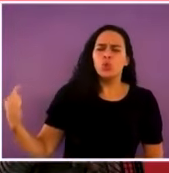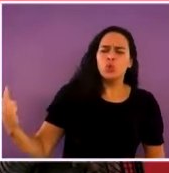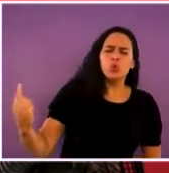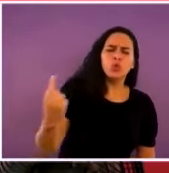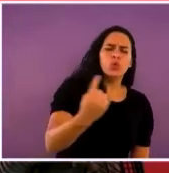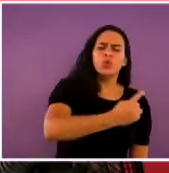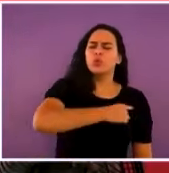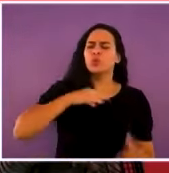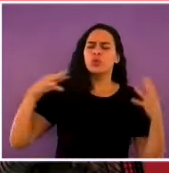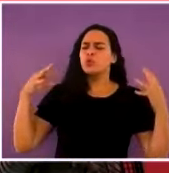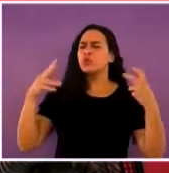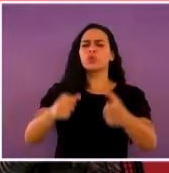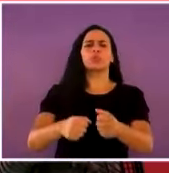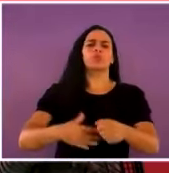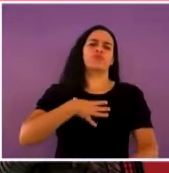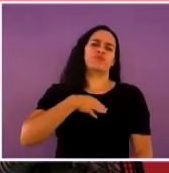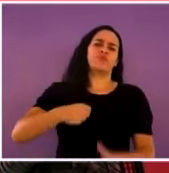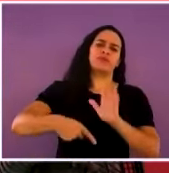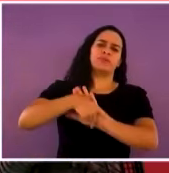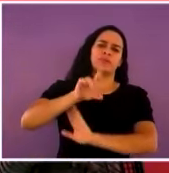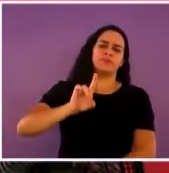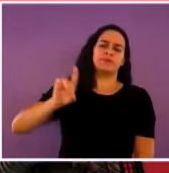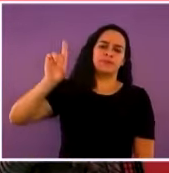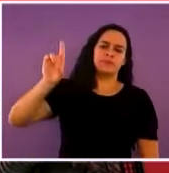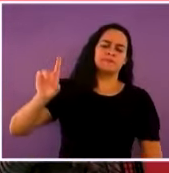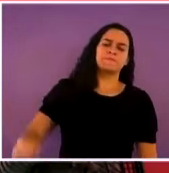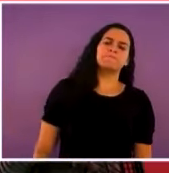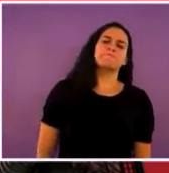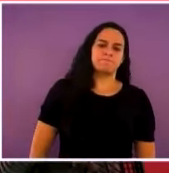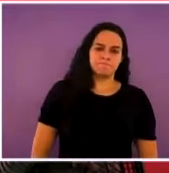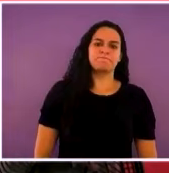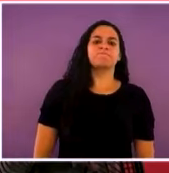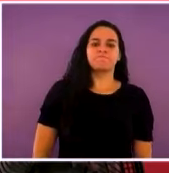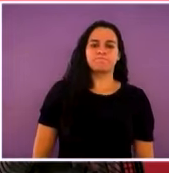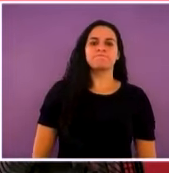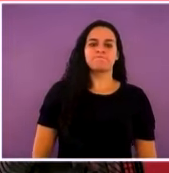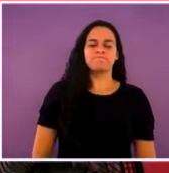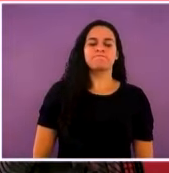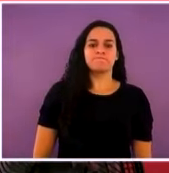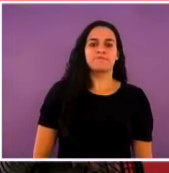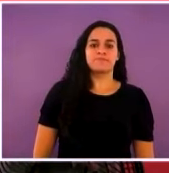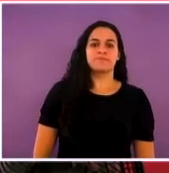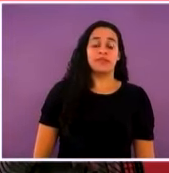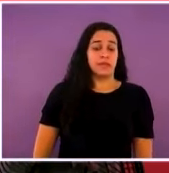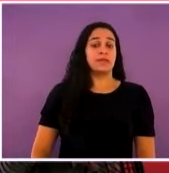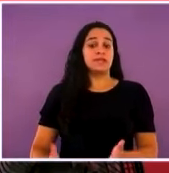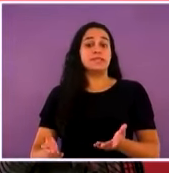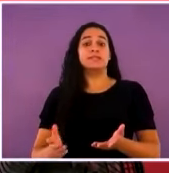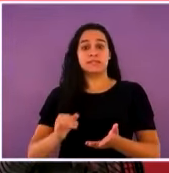filhos de Deus. Whether or not we are Christians or belonging to another religion,